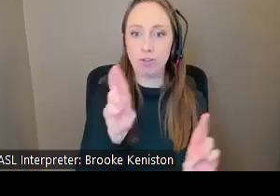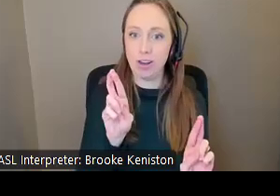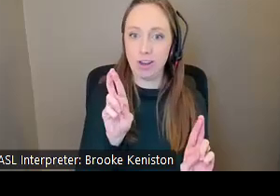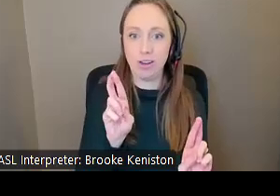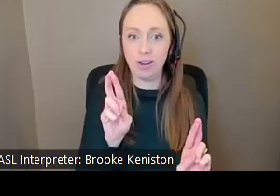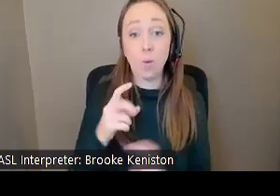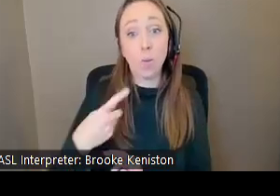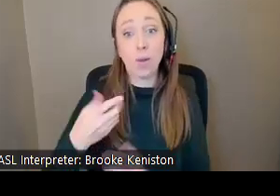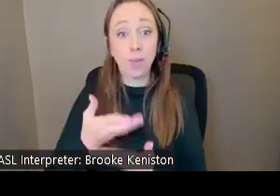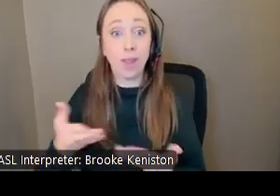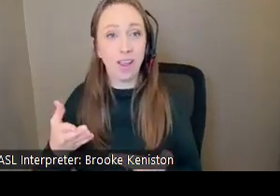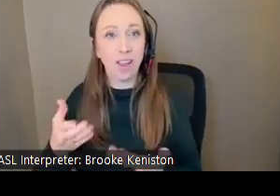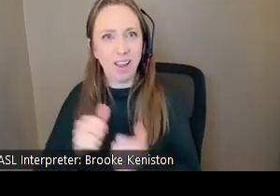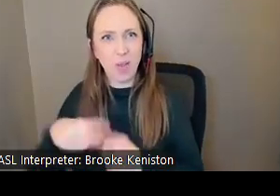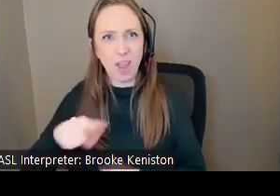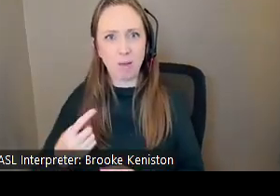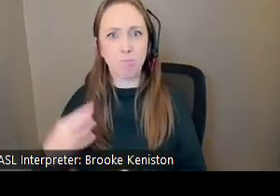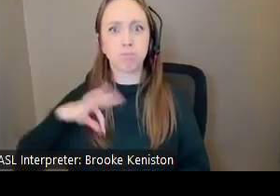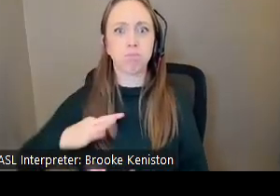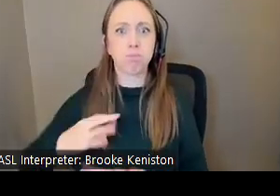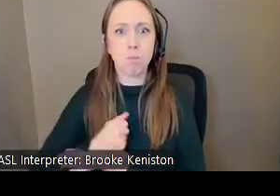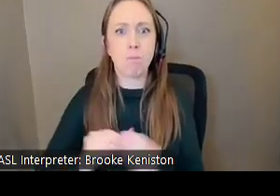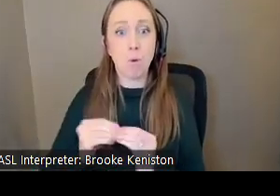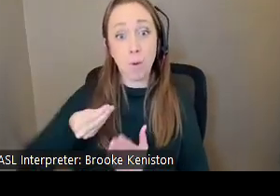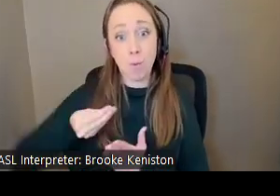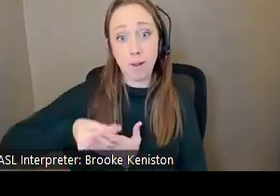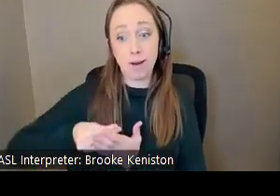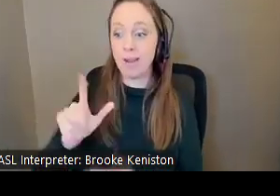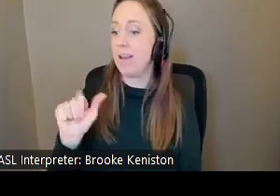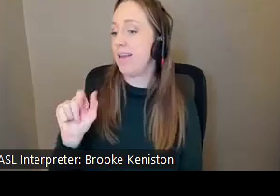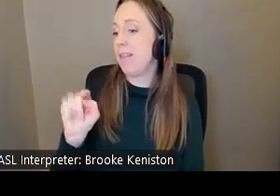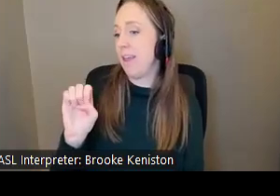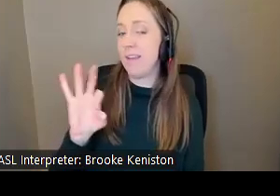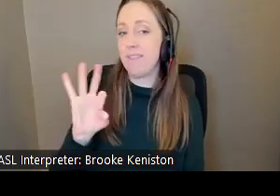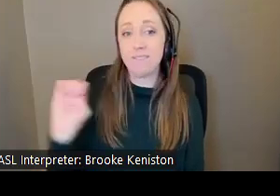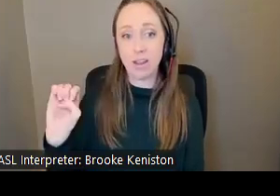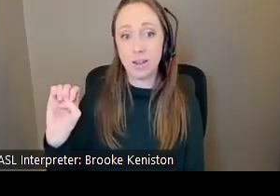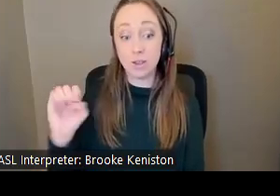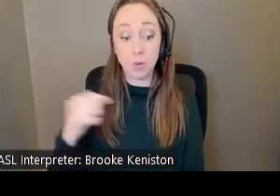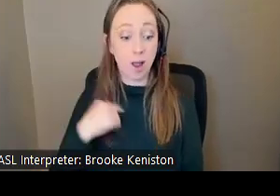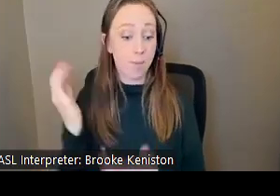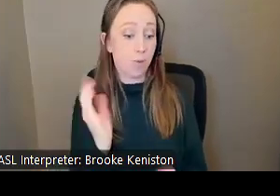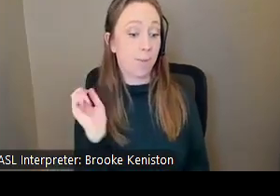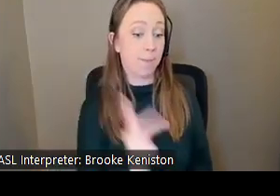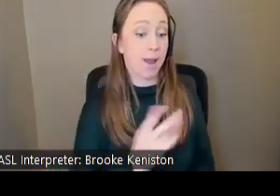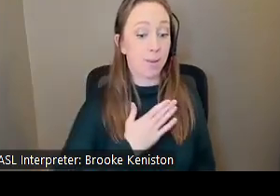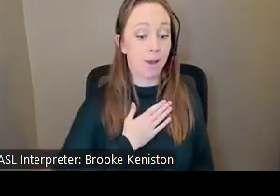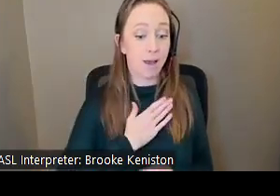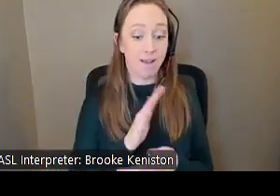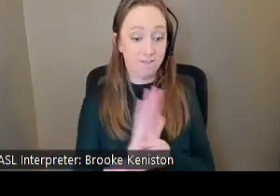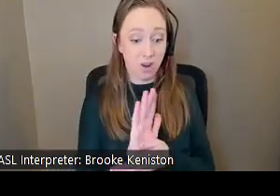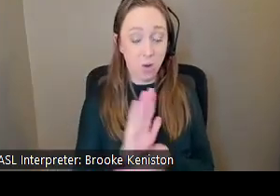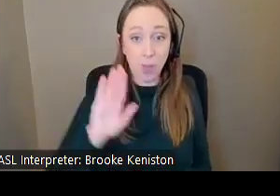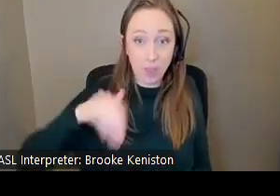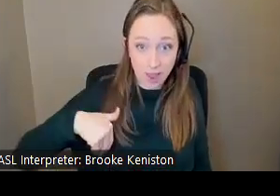your videotape late, then you got a fee, and that was actually one of their drivers of how they made